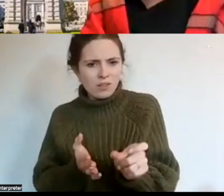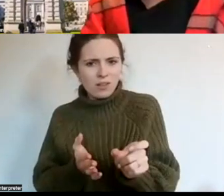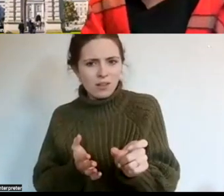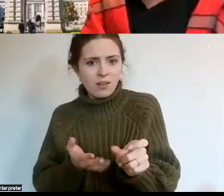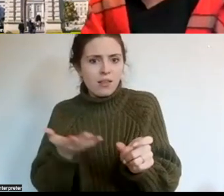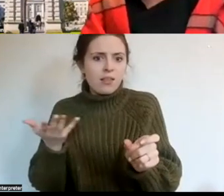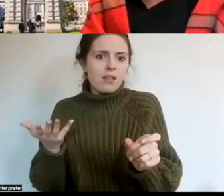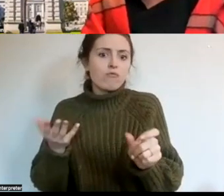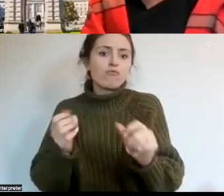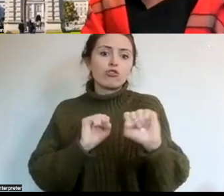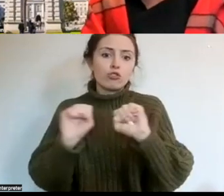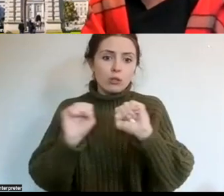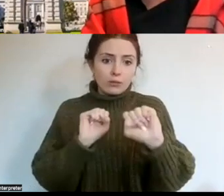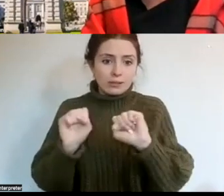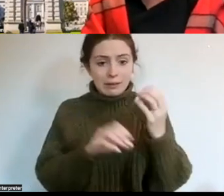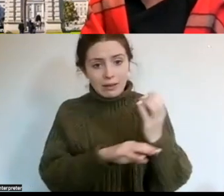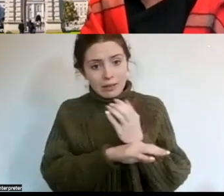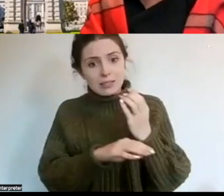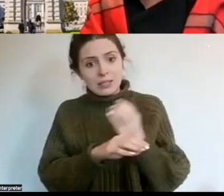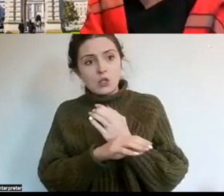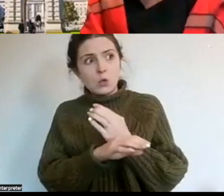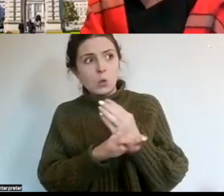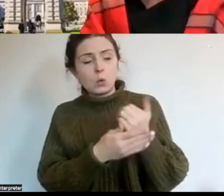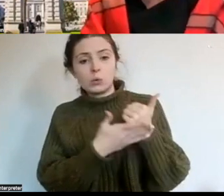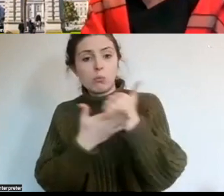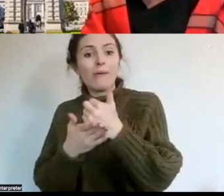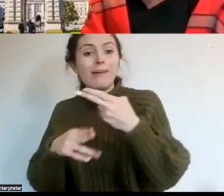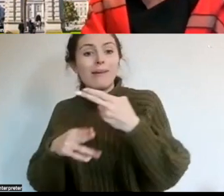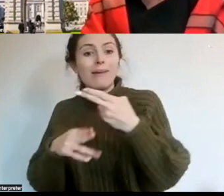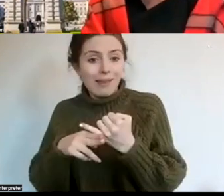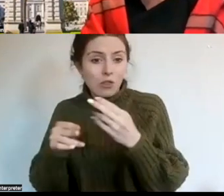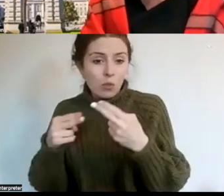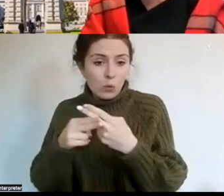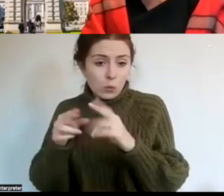up supporting the individual within the nursing home, sometimes on a